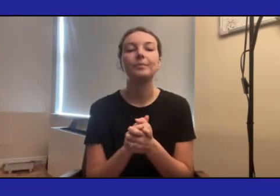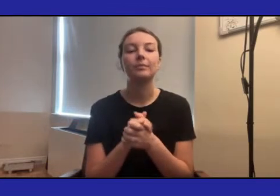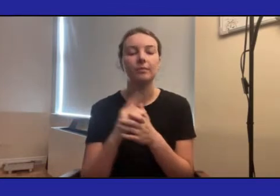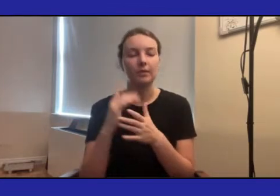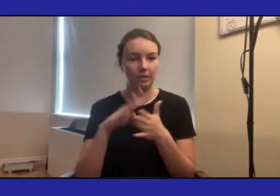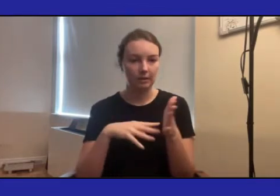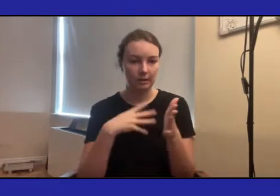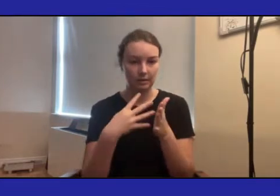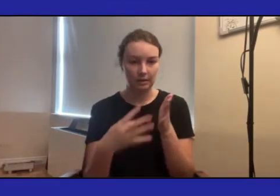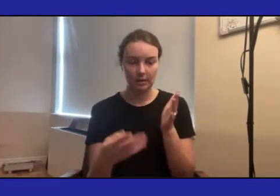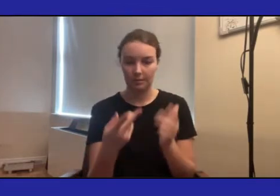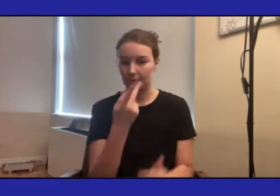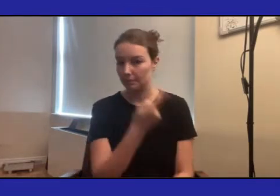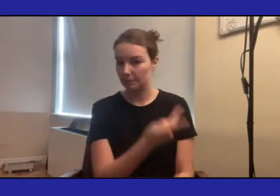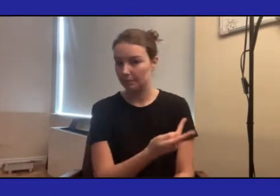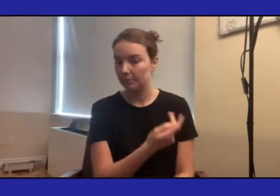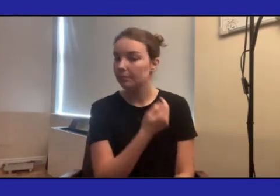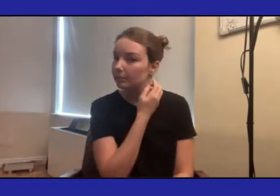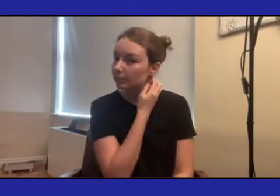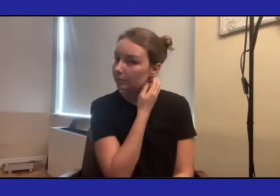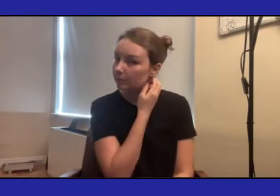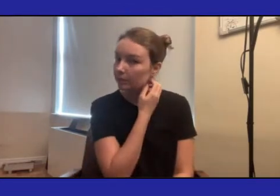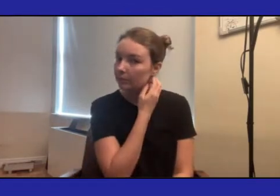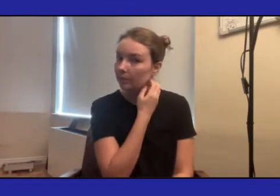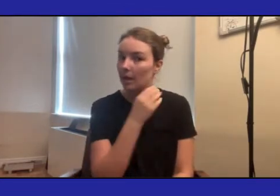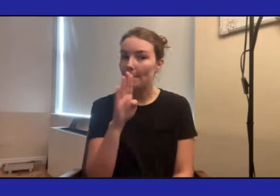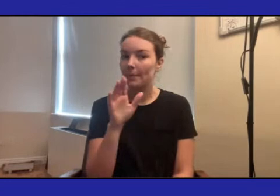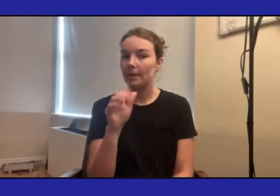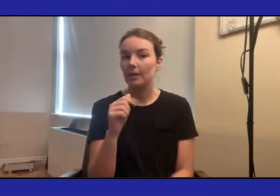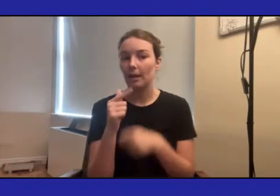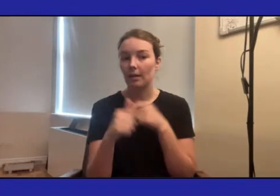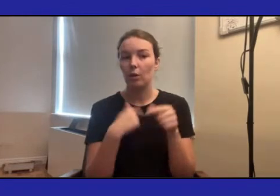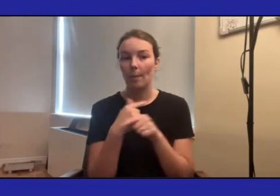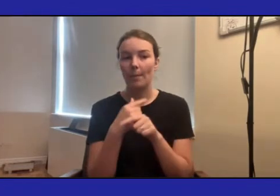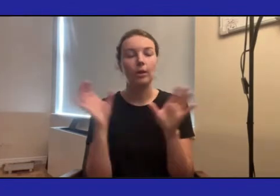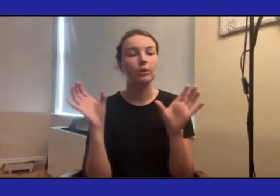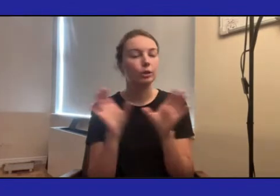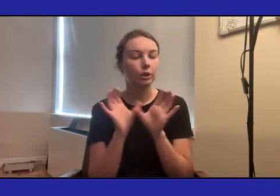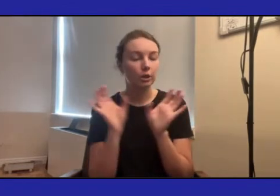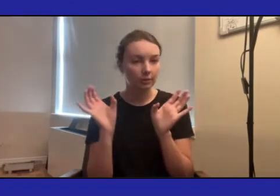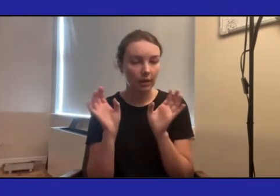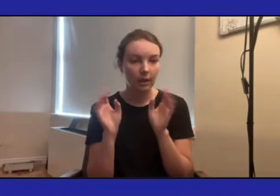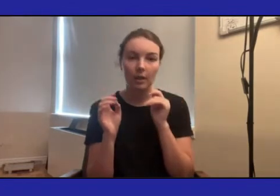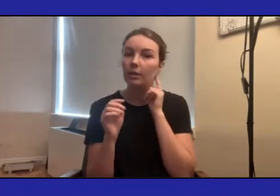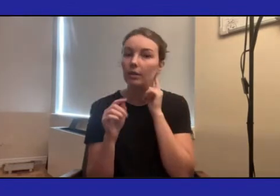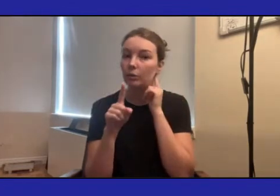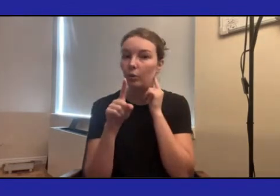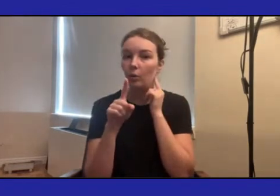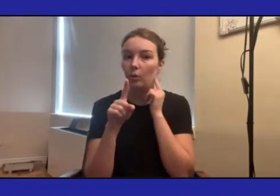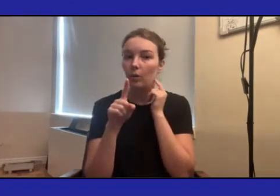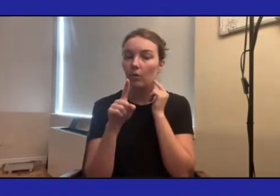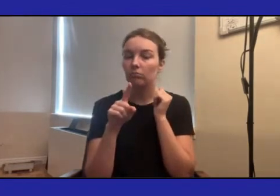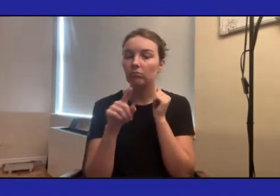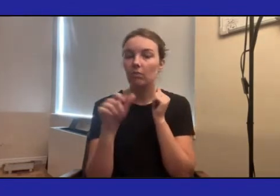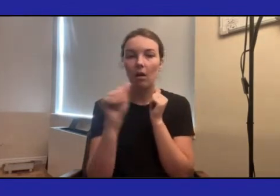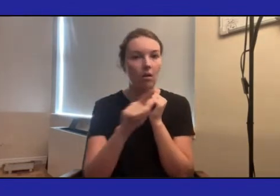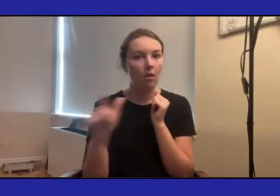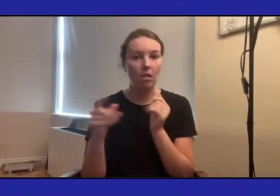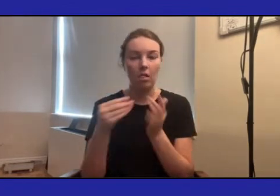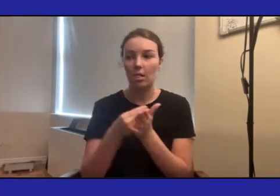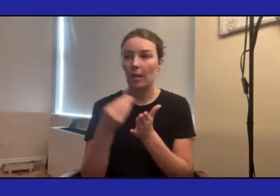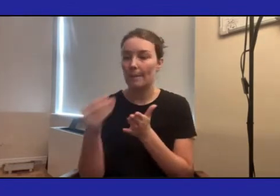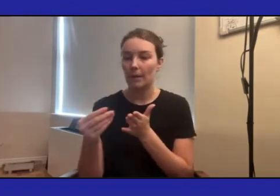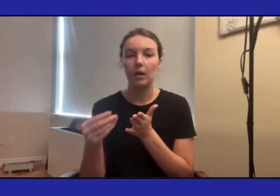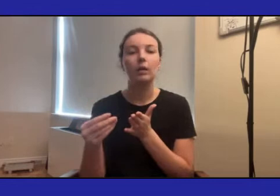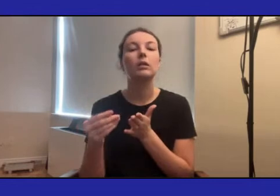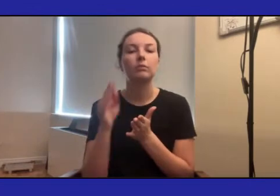you. BA Global is a certified MWBE, so 100% of their spend will be towards their MWBE utilization. And the